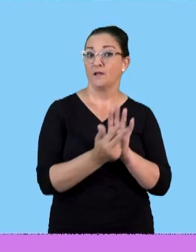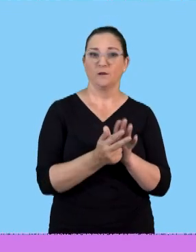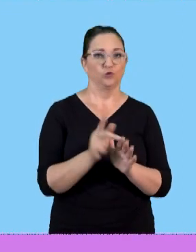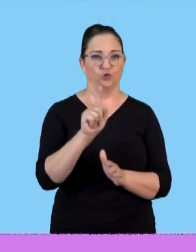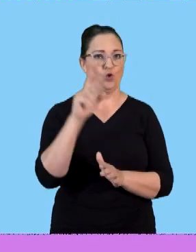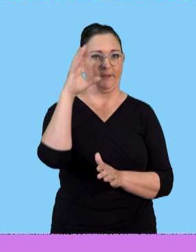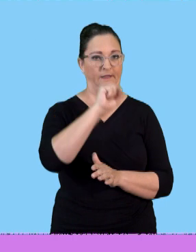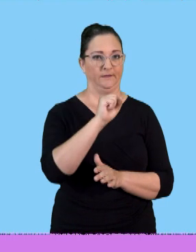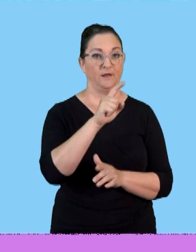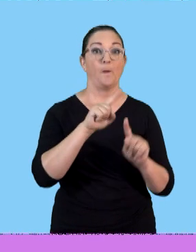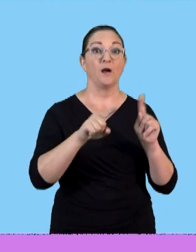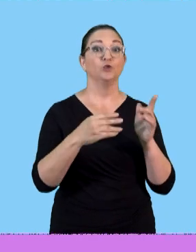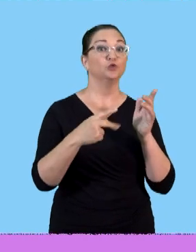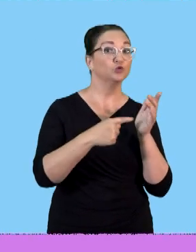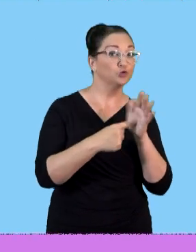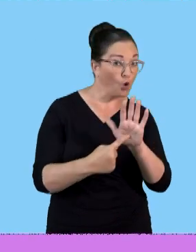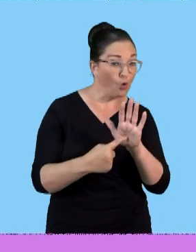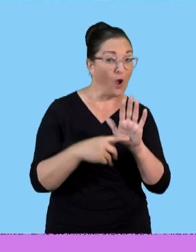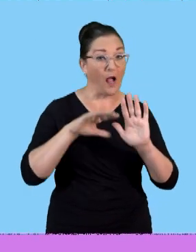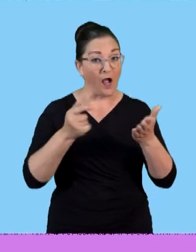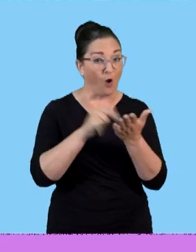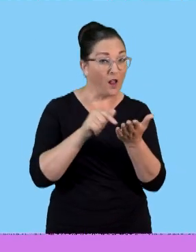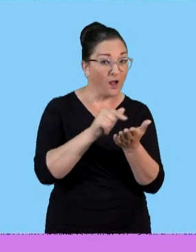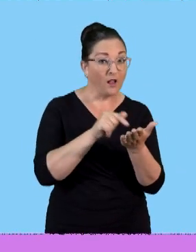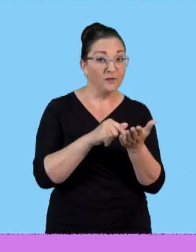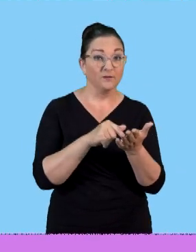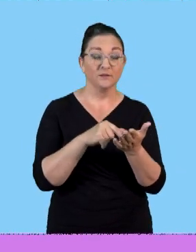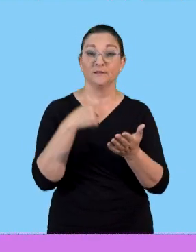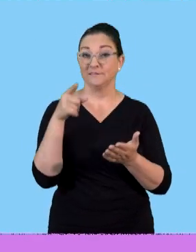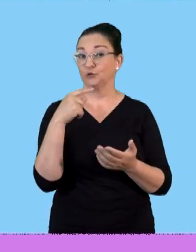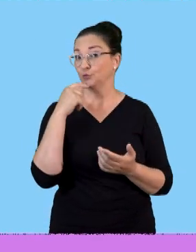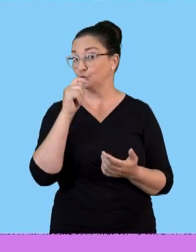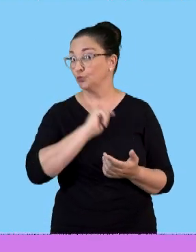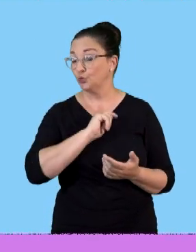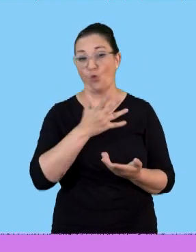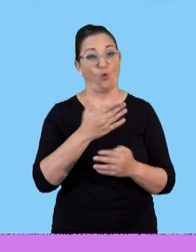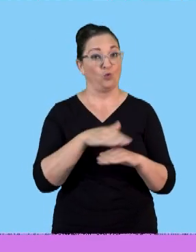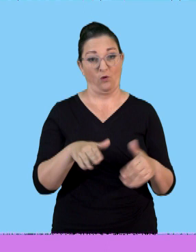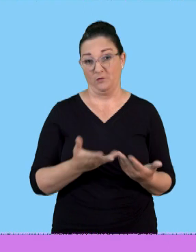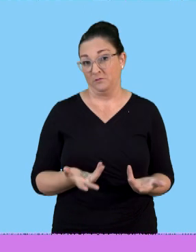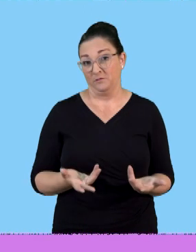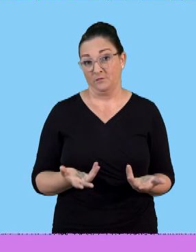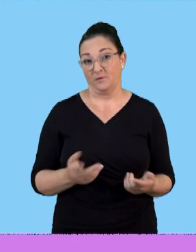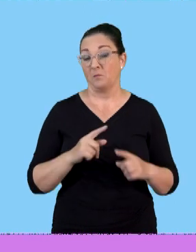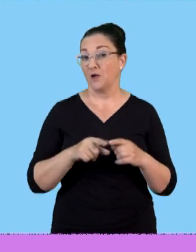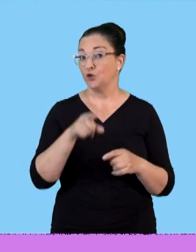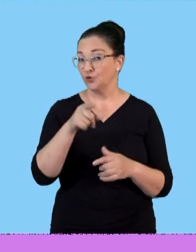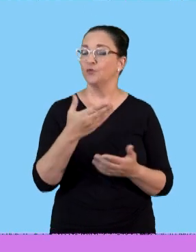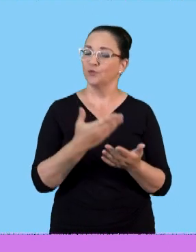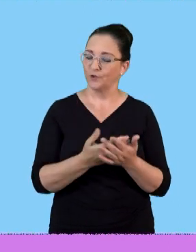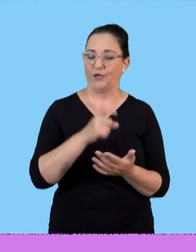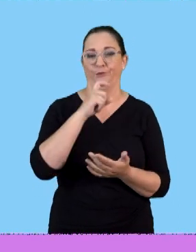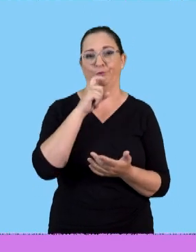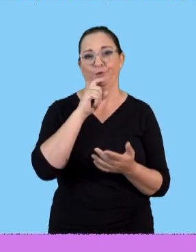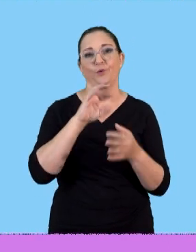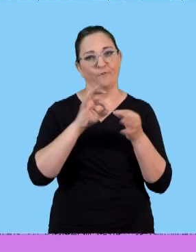verify, right? Not by guessing, but by showing your calculations, whether her statement is valid or not. And then